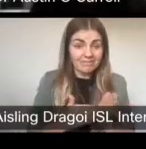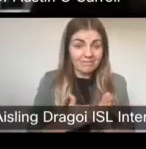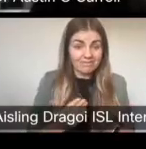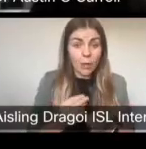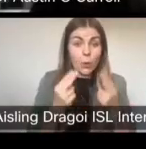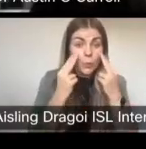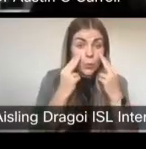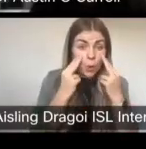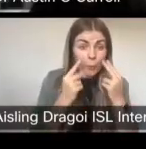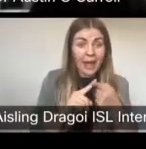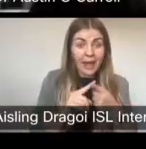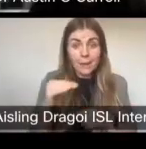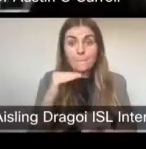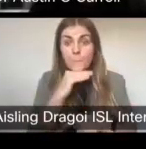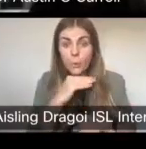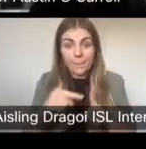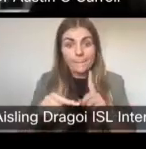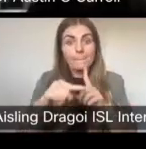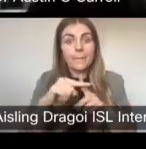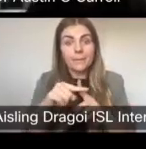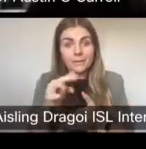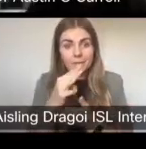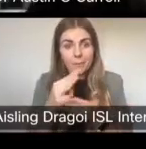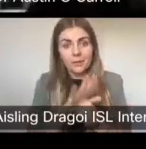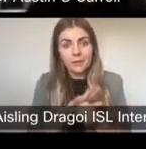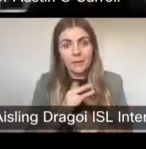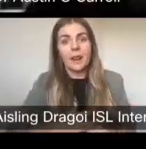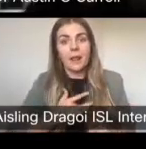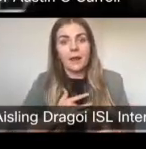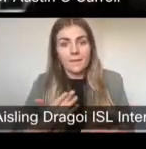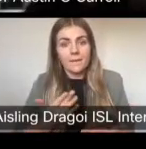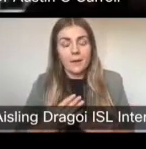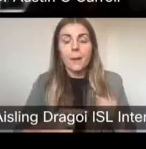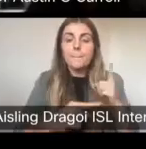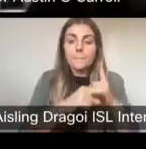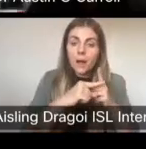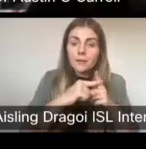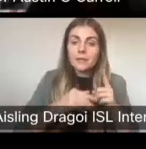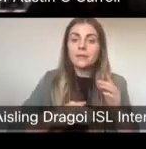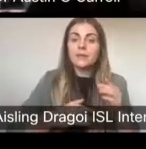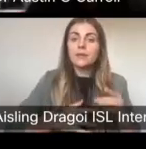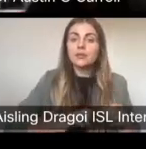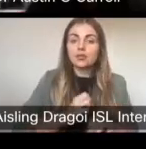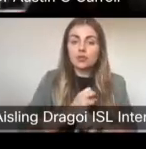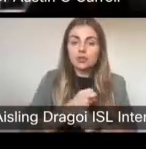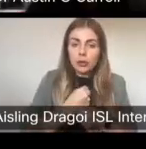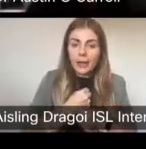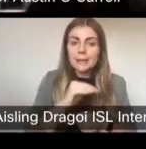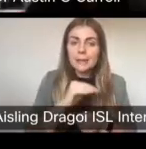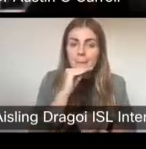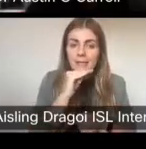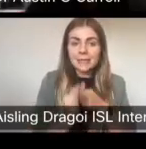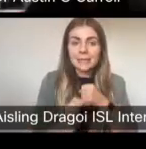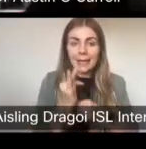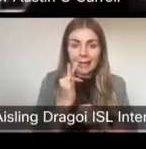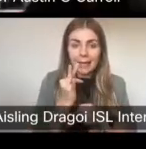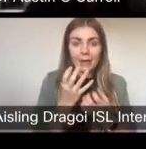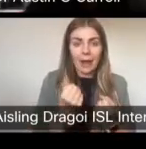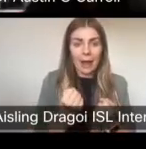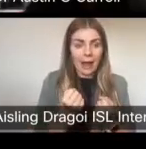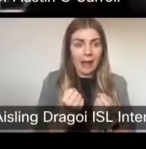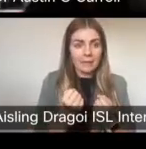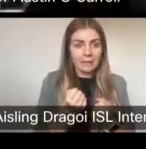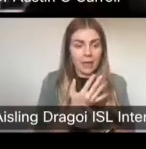particularly important and positive part of life. So positive stress is where you get a response to being under, being under a